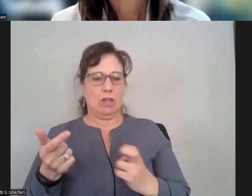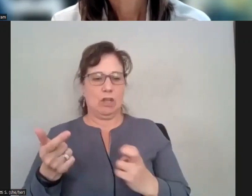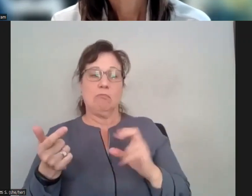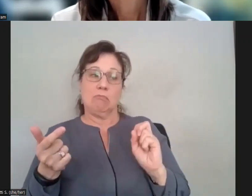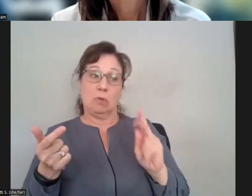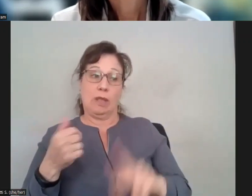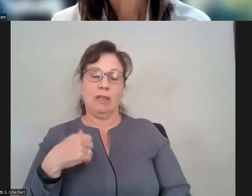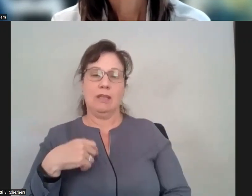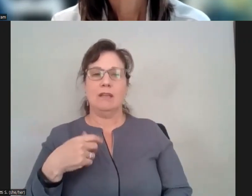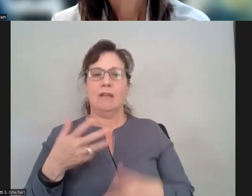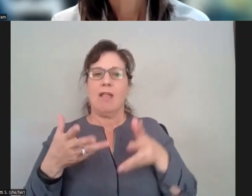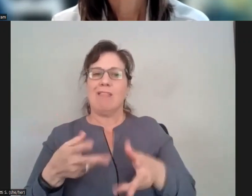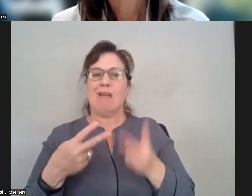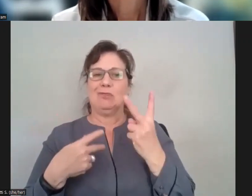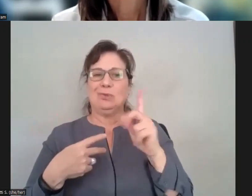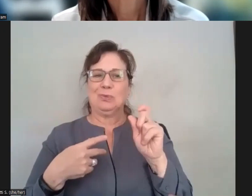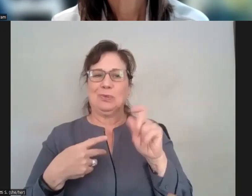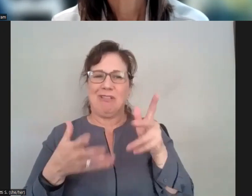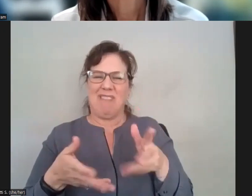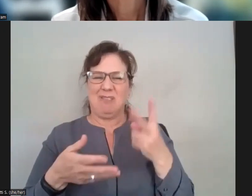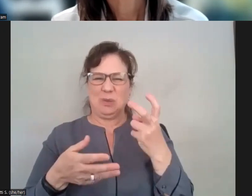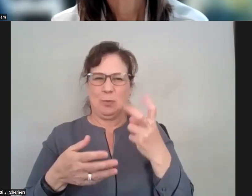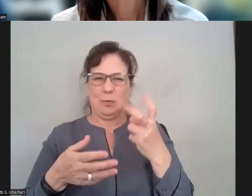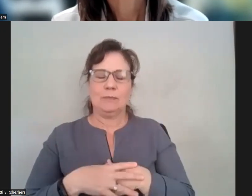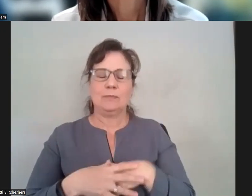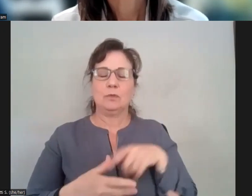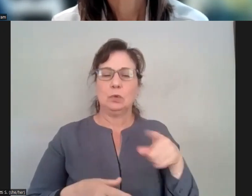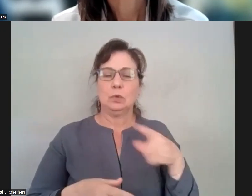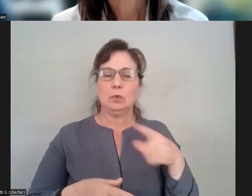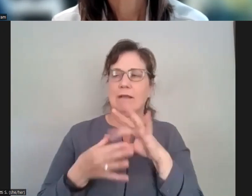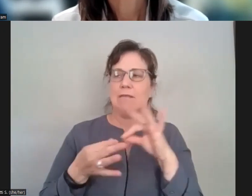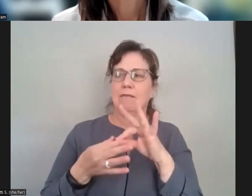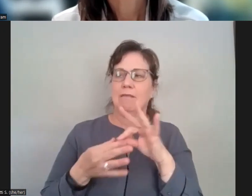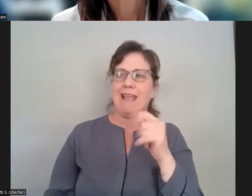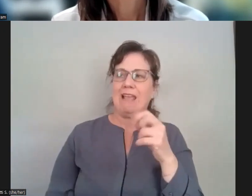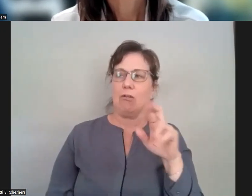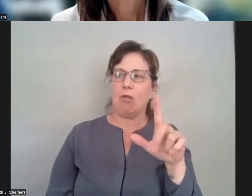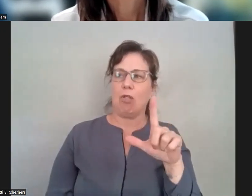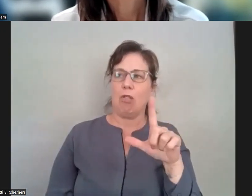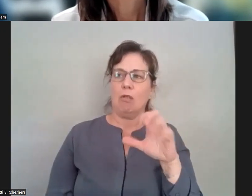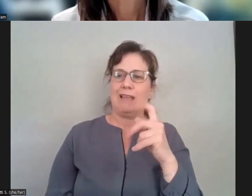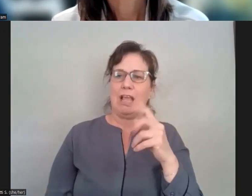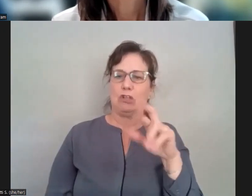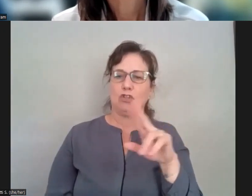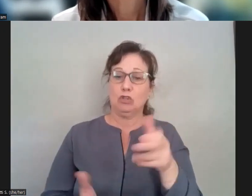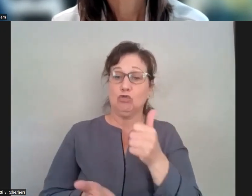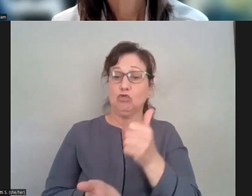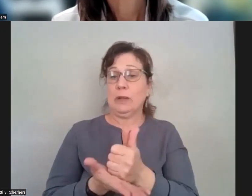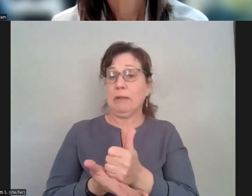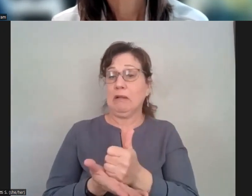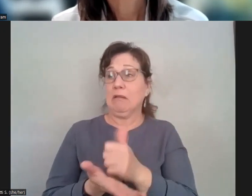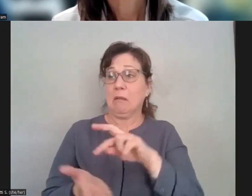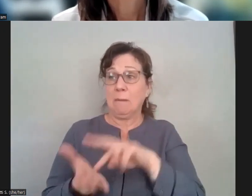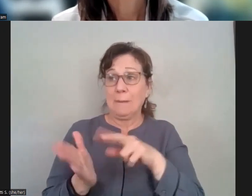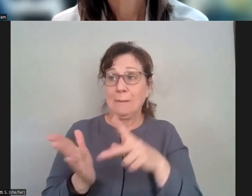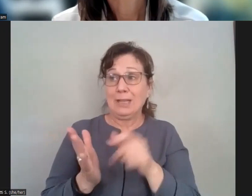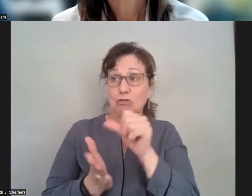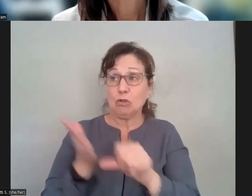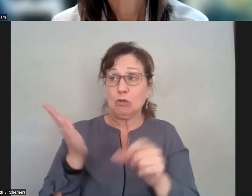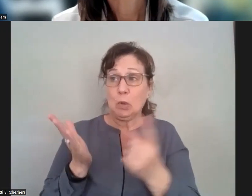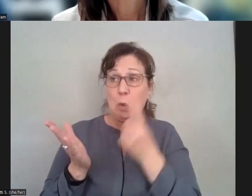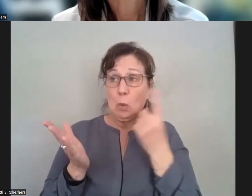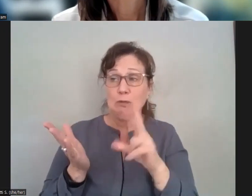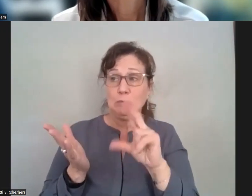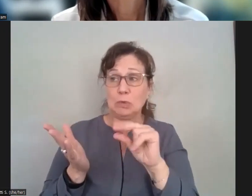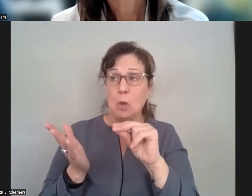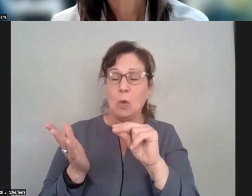And two more. So you said anal cancer treatment may not include surgery. What are the normal treatment options for